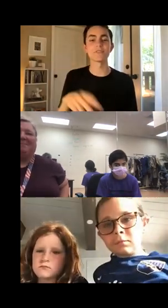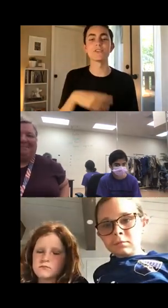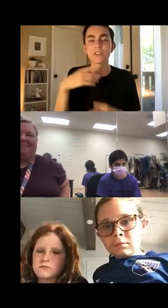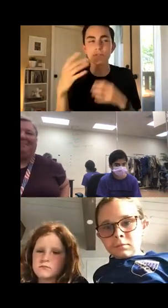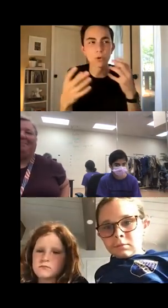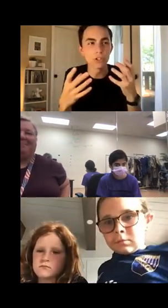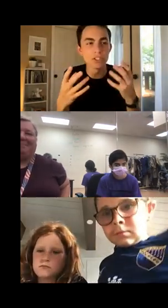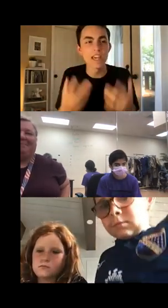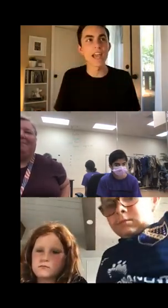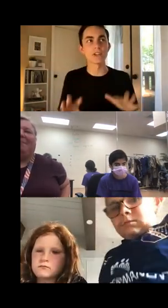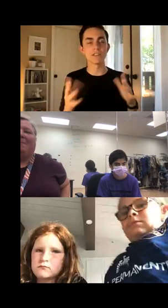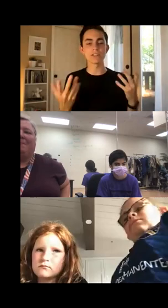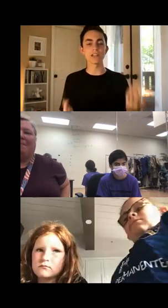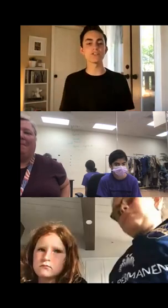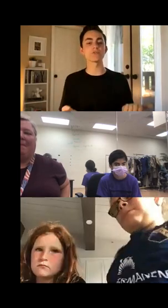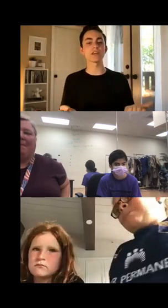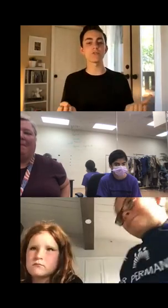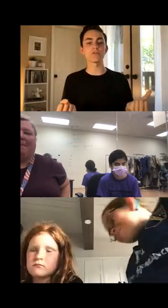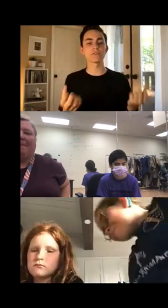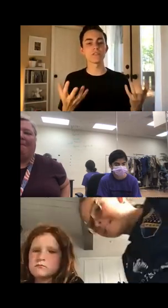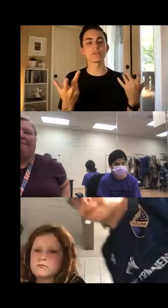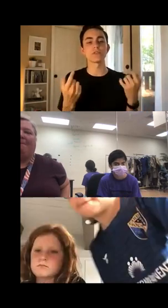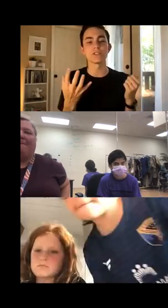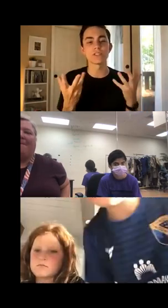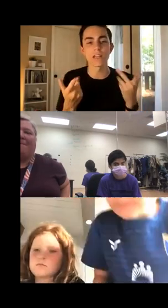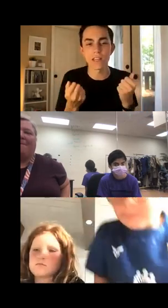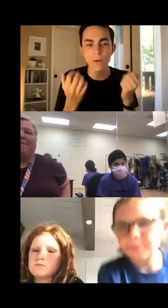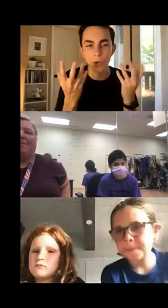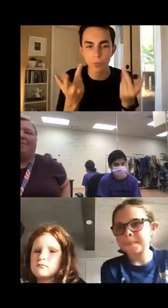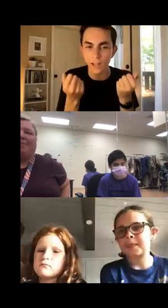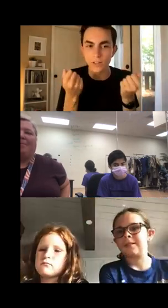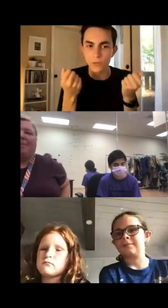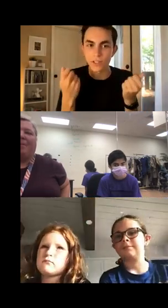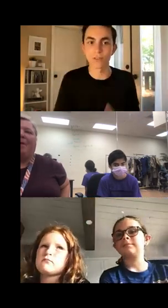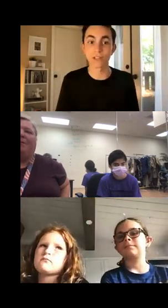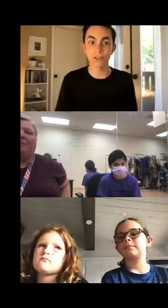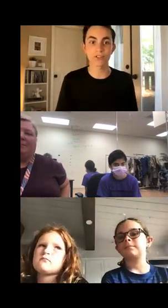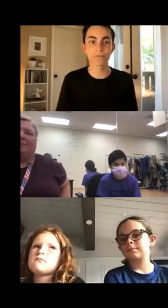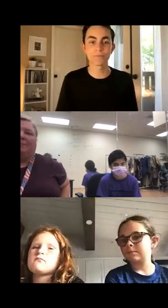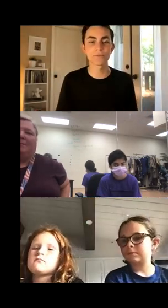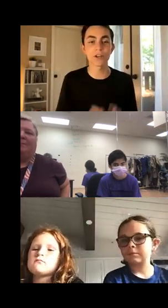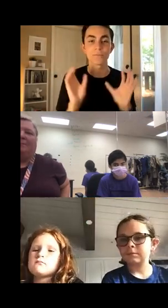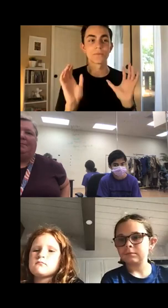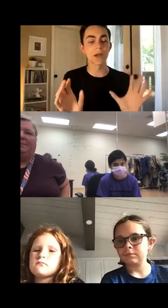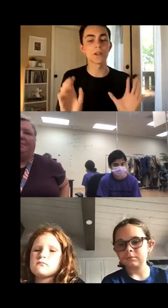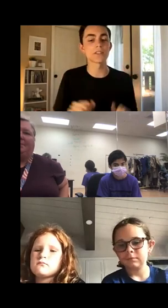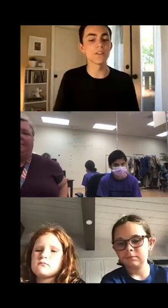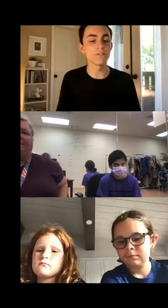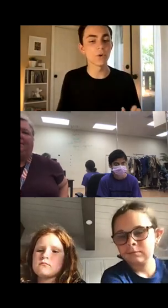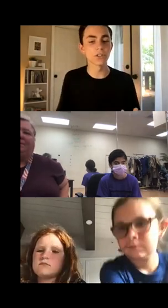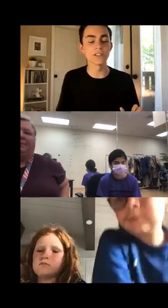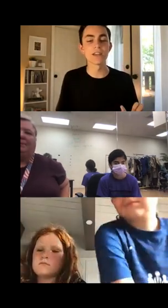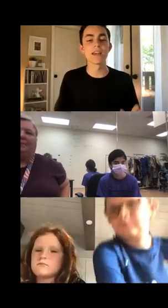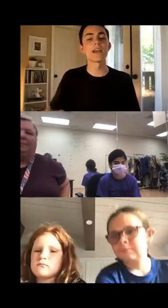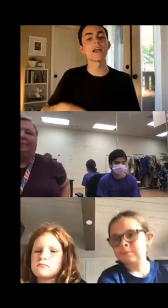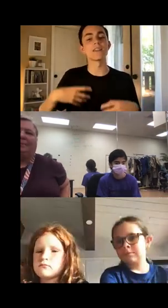right? So just look for words and you can even sign it to yourself secretly, right? Just to get more practice with signing those letters. So I'm going to sign a